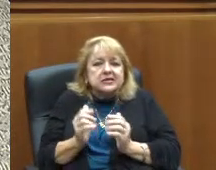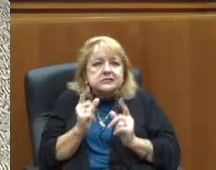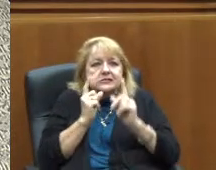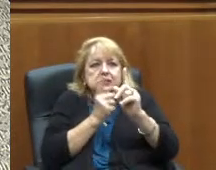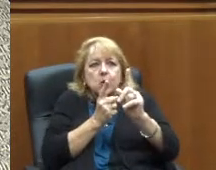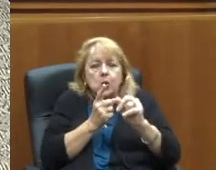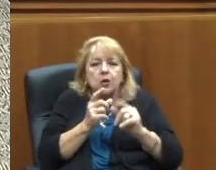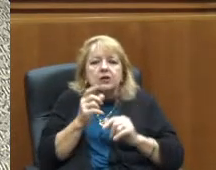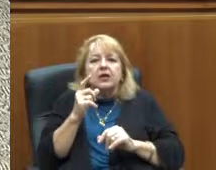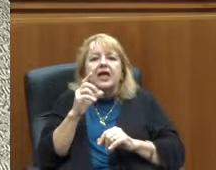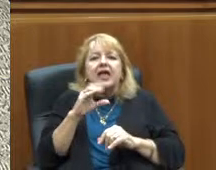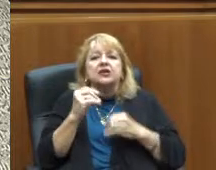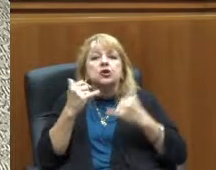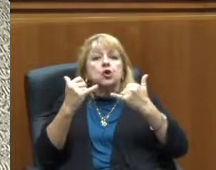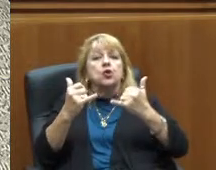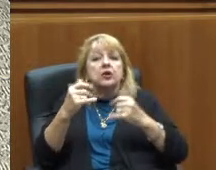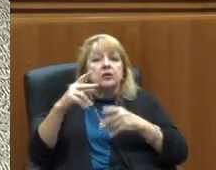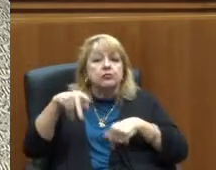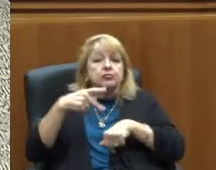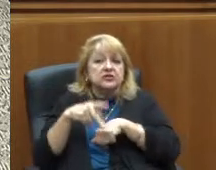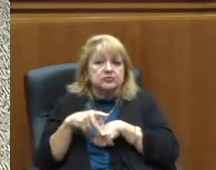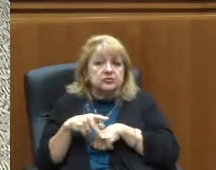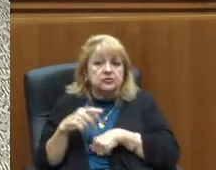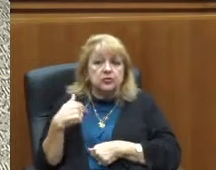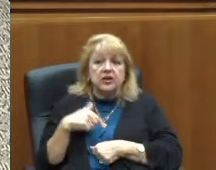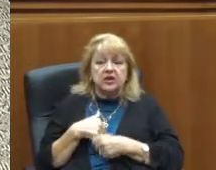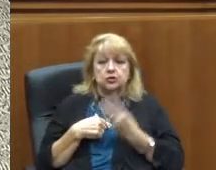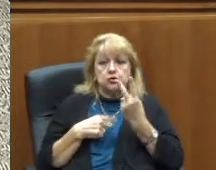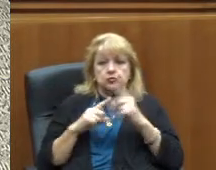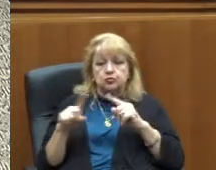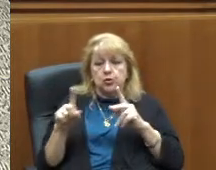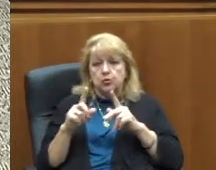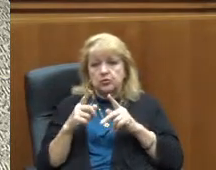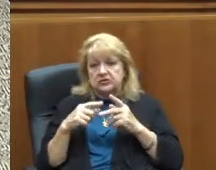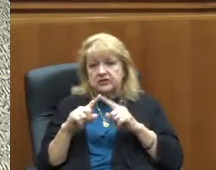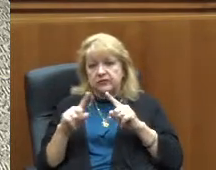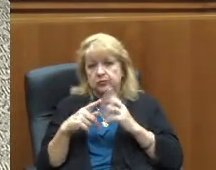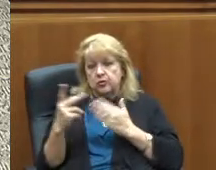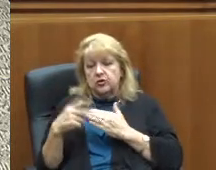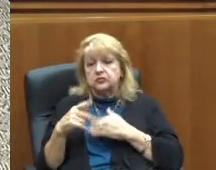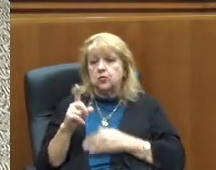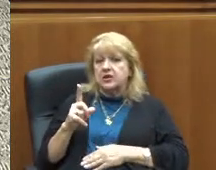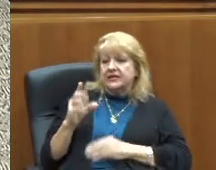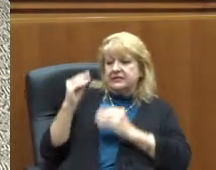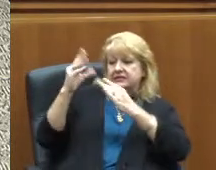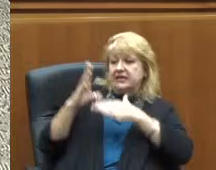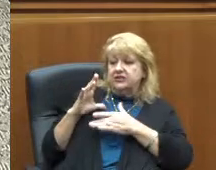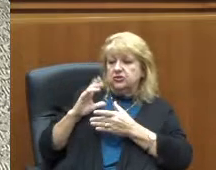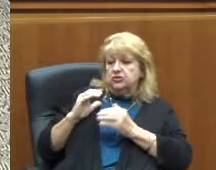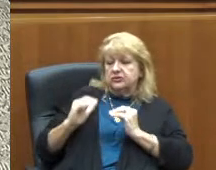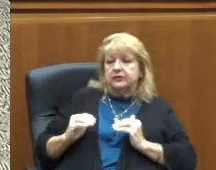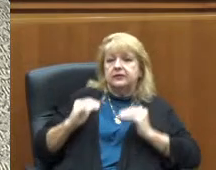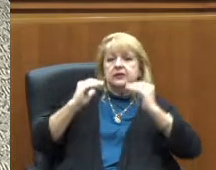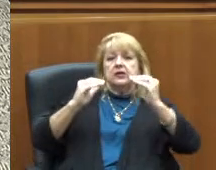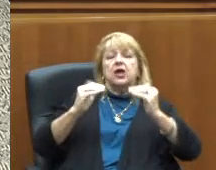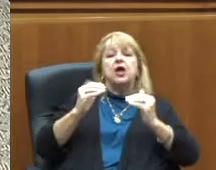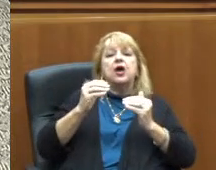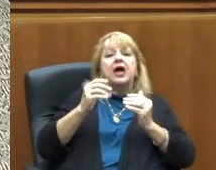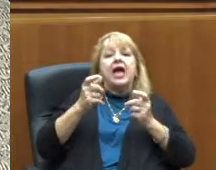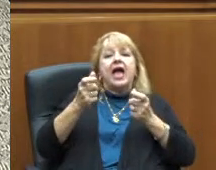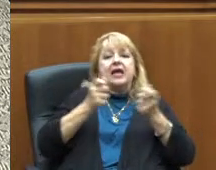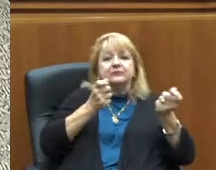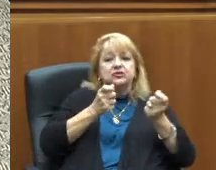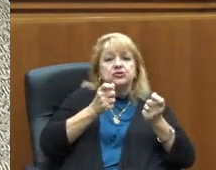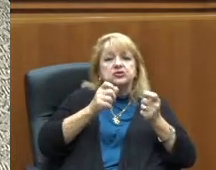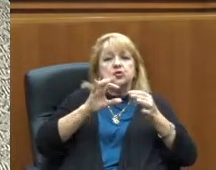twofold internship program, one for teachers wanting to go into administration as a coordinator and